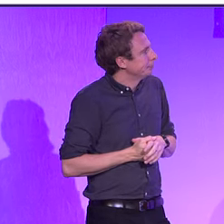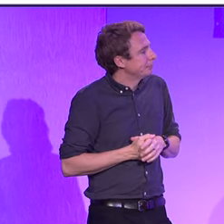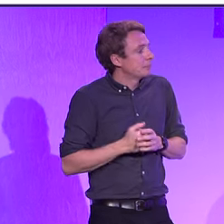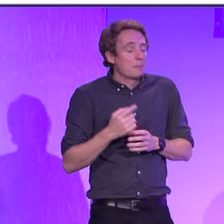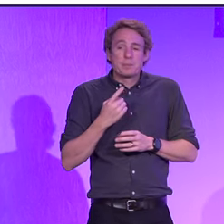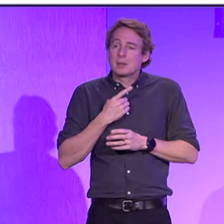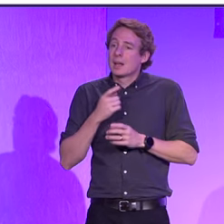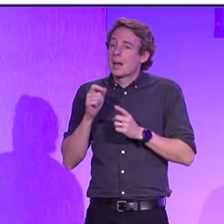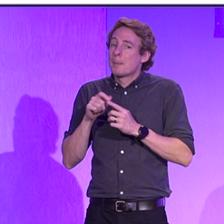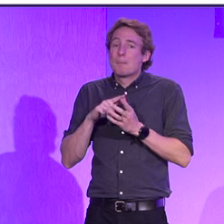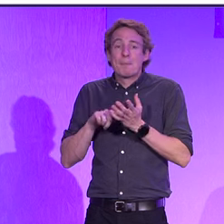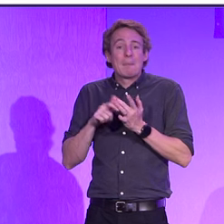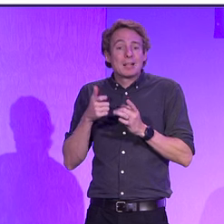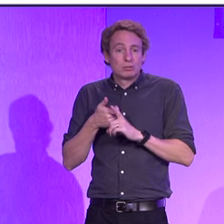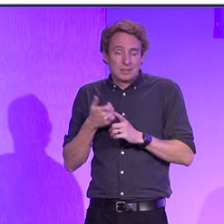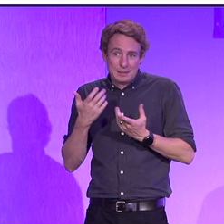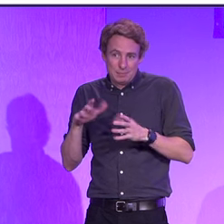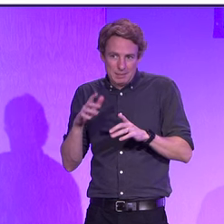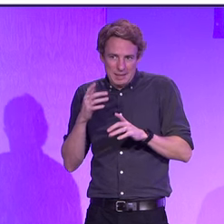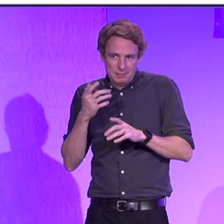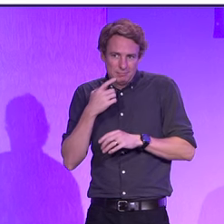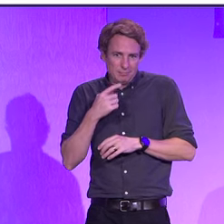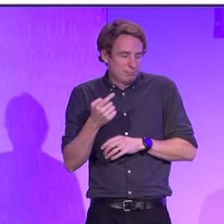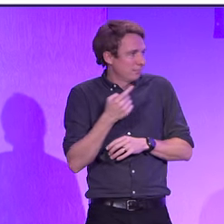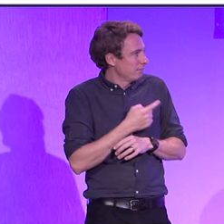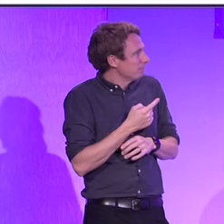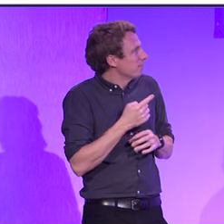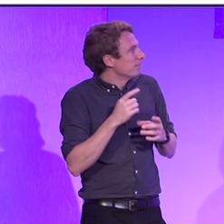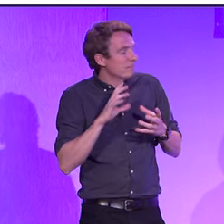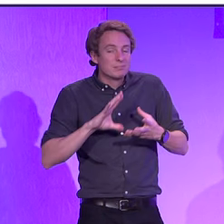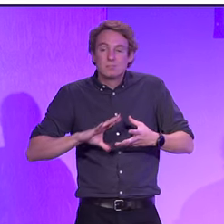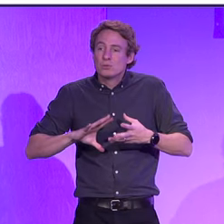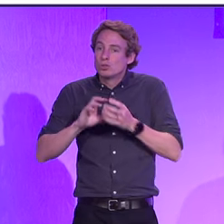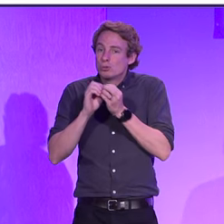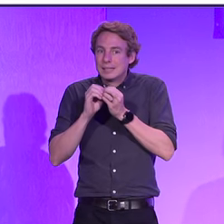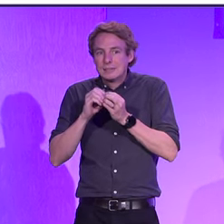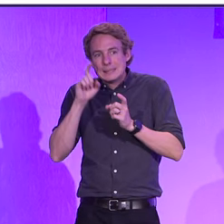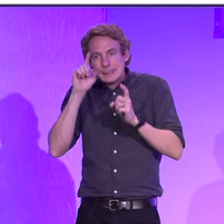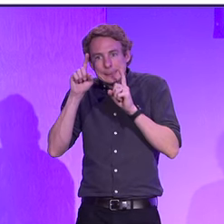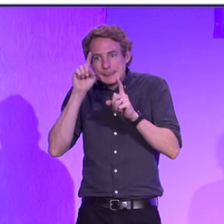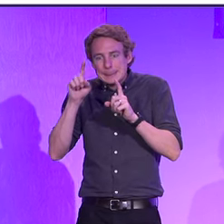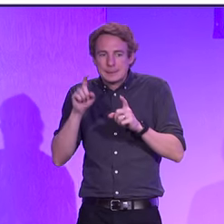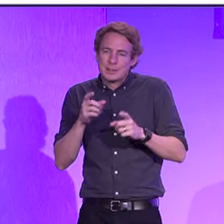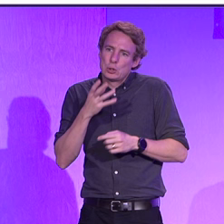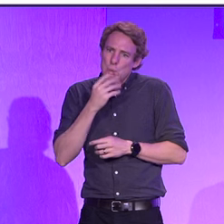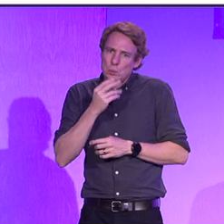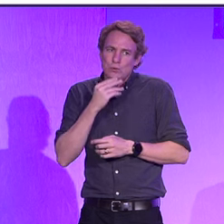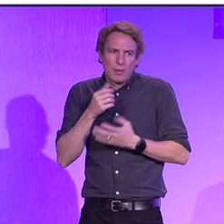and Patrick kind of touched on this, like, creativity is a really, like, useful element with growing, and I